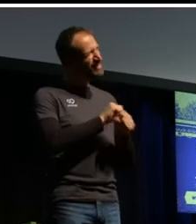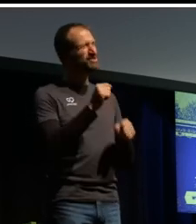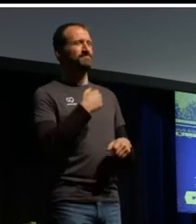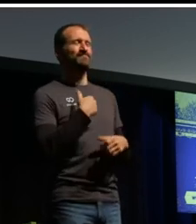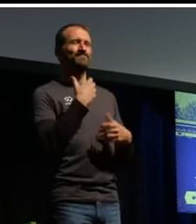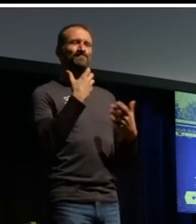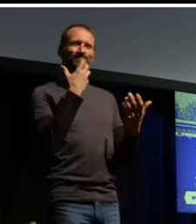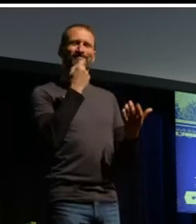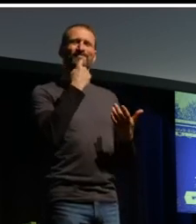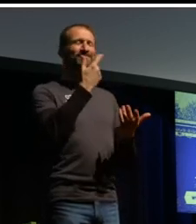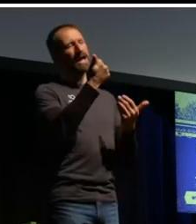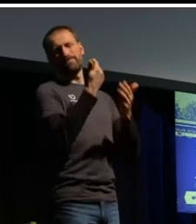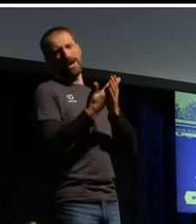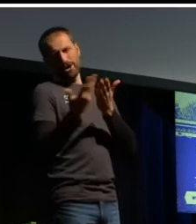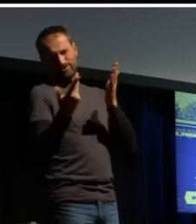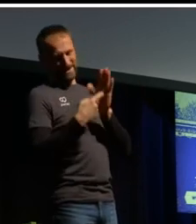this example right here.